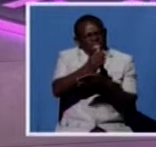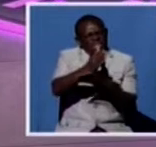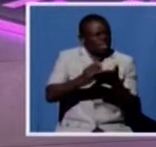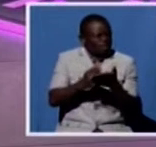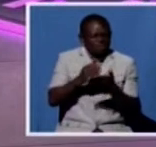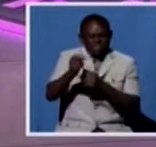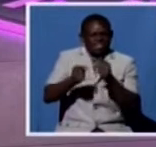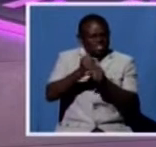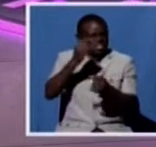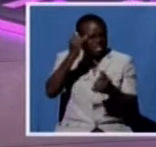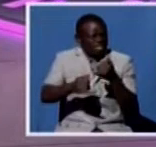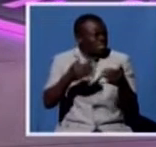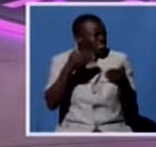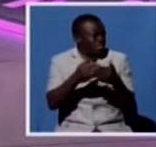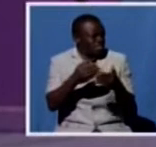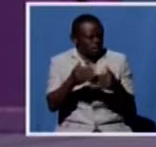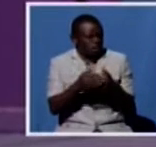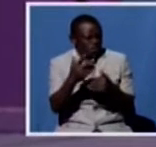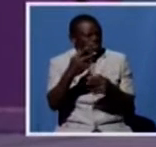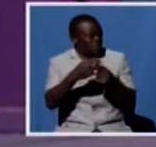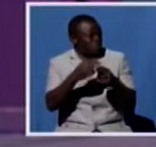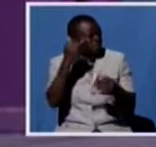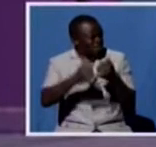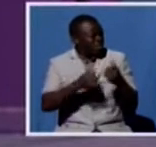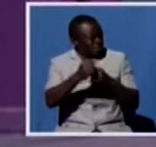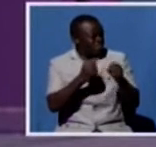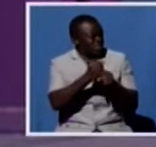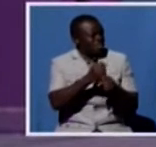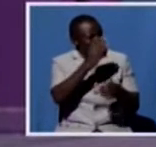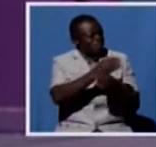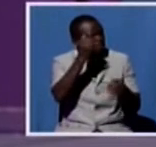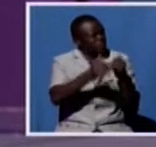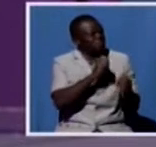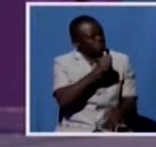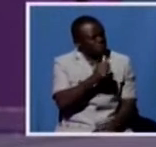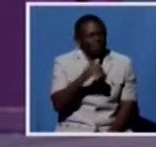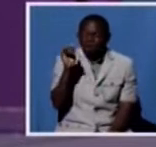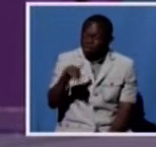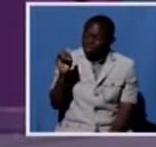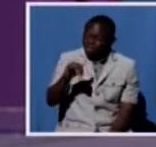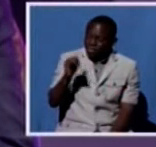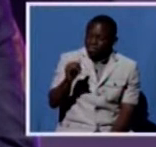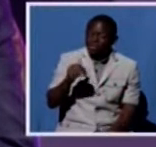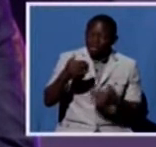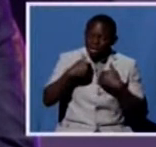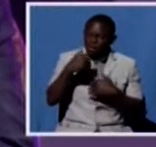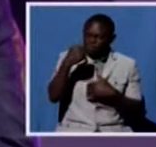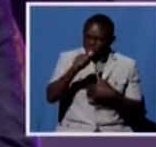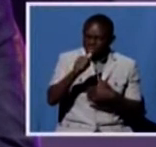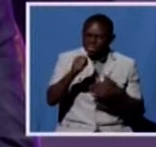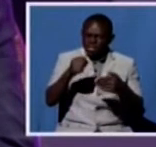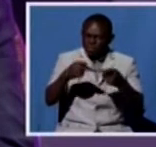is almost done? Yes, 3 months before yes, we go? Yes. We have 10 ports of entry. We have 10 that are